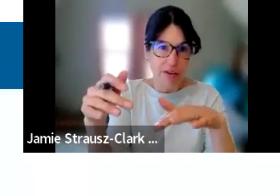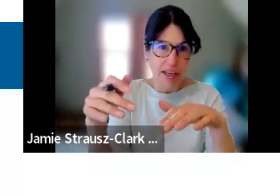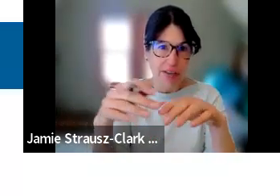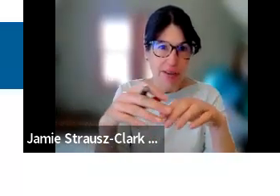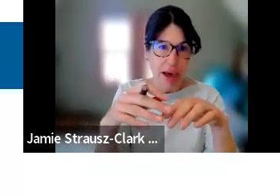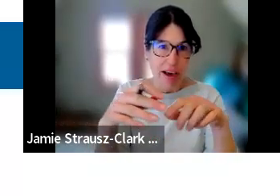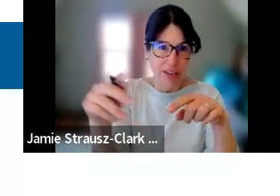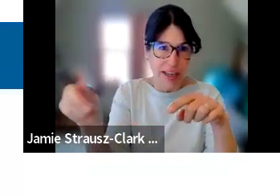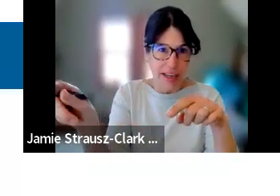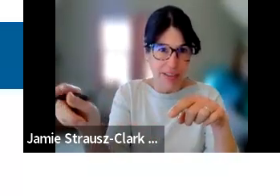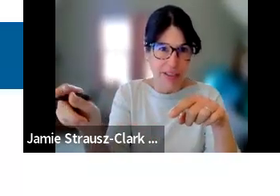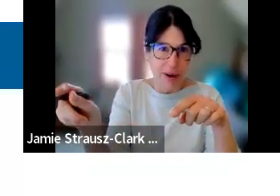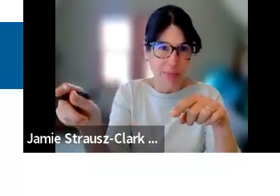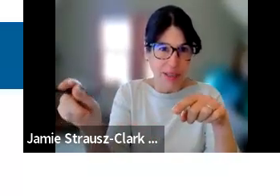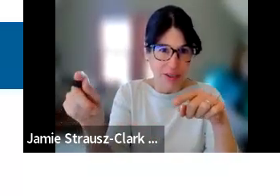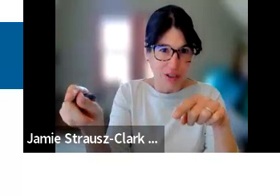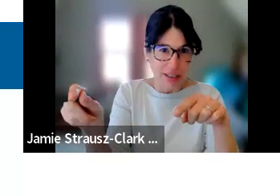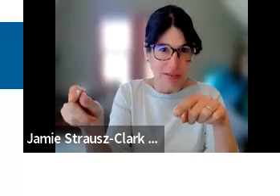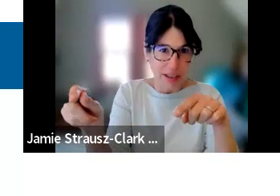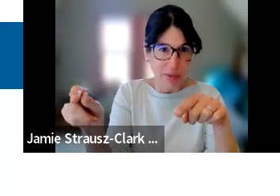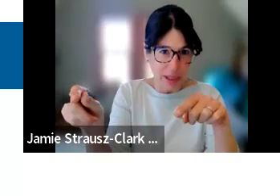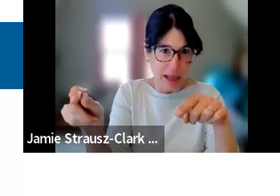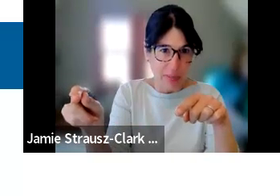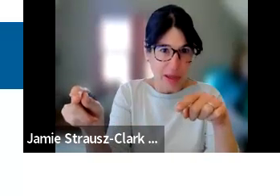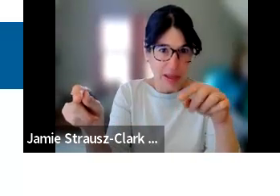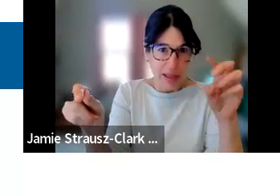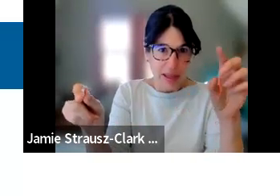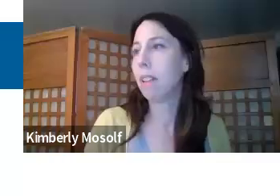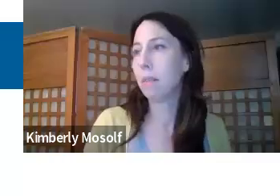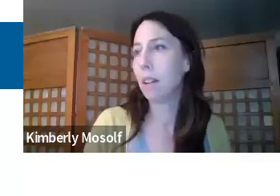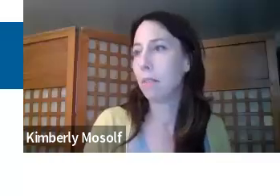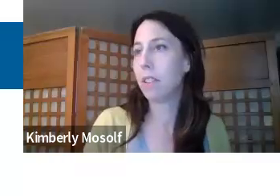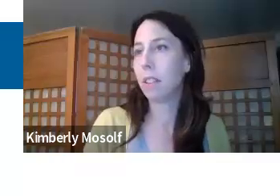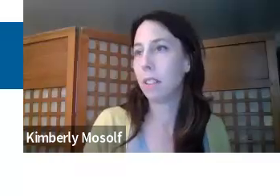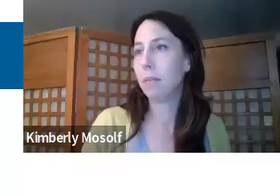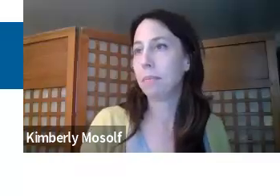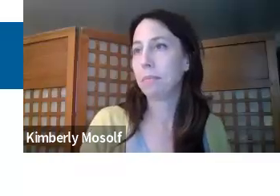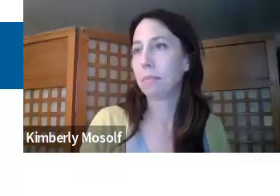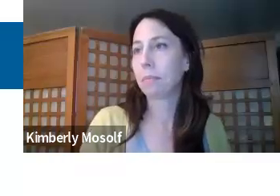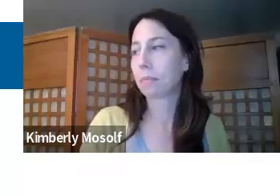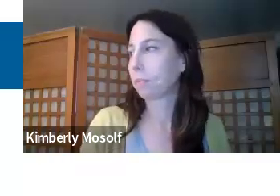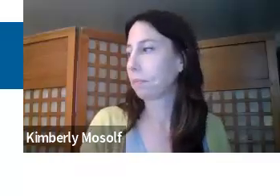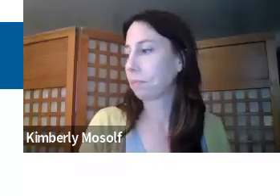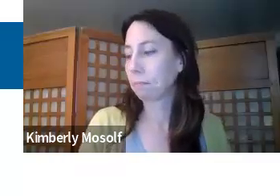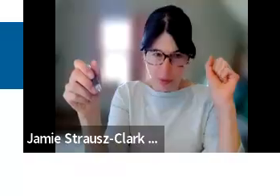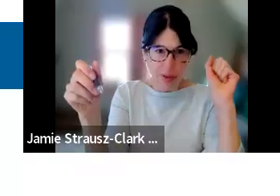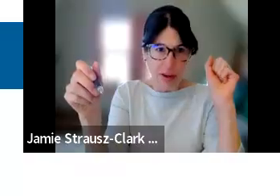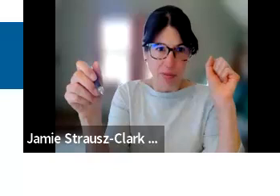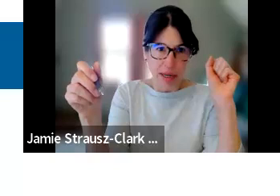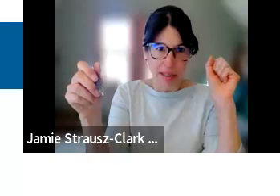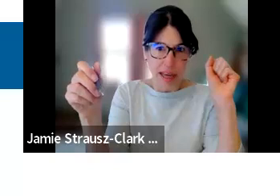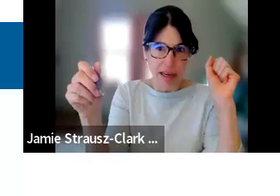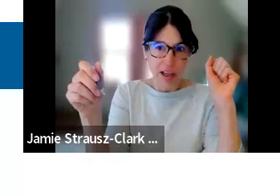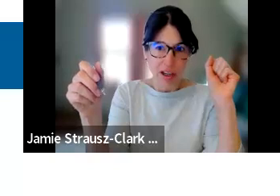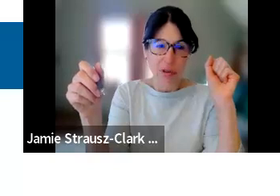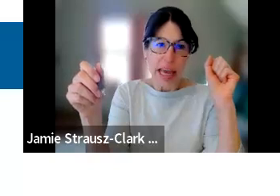and understand the path to getting to these recommendations, it's available to them. Yeah, I think it'd be helpful. And then the other point that you